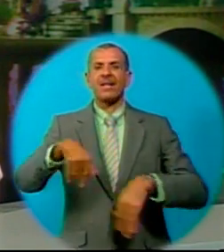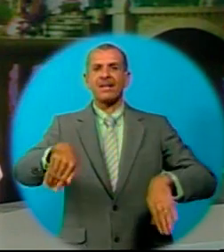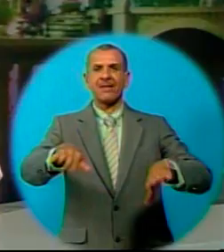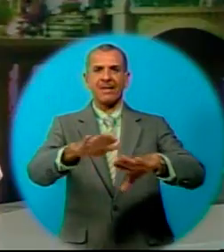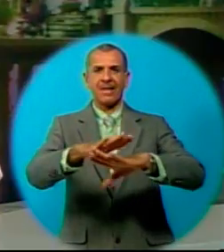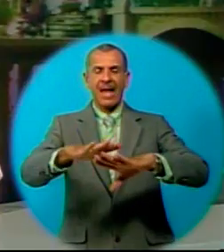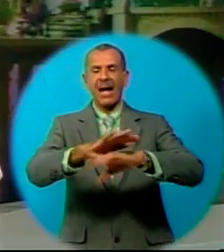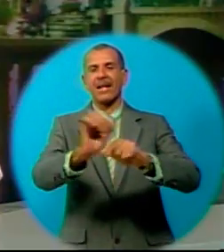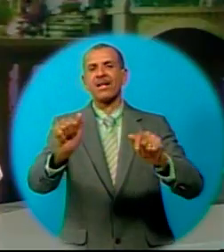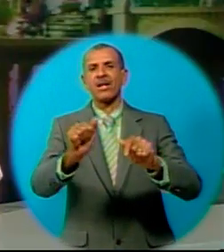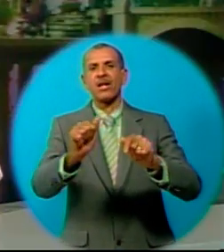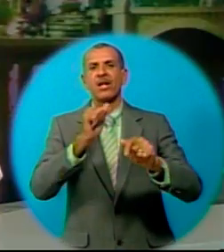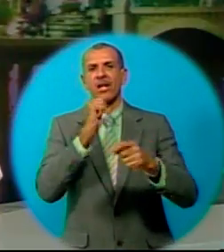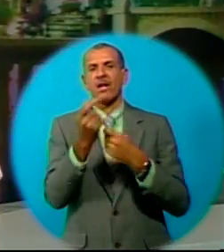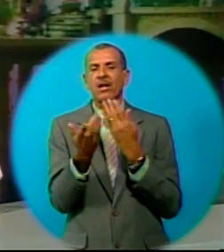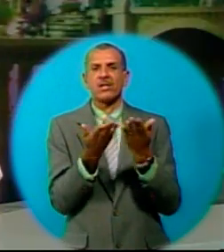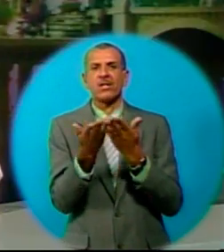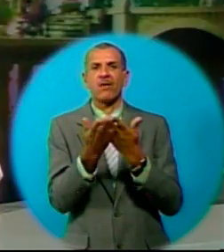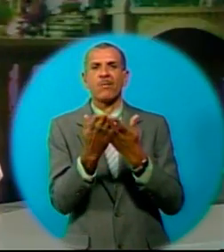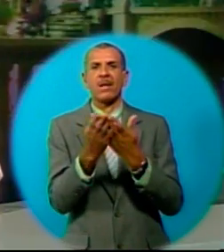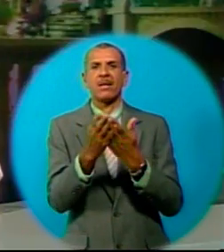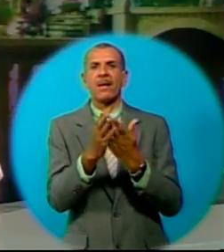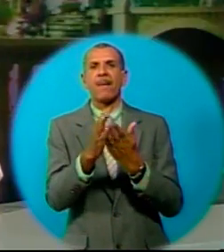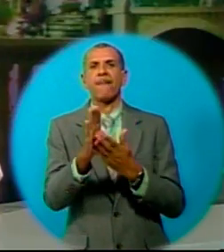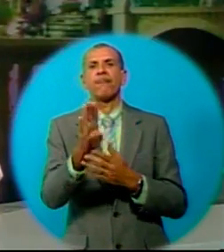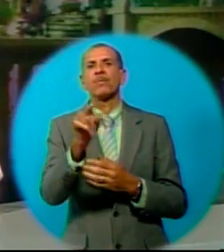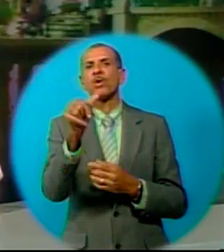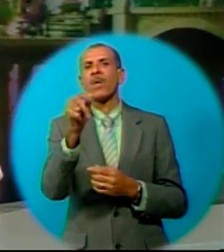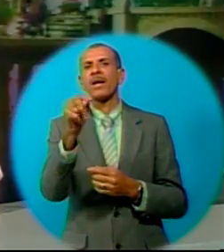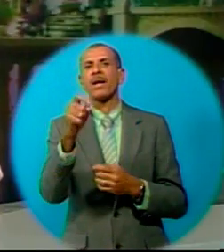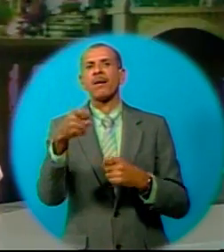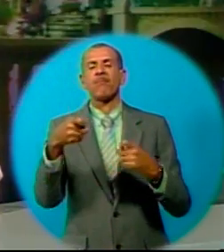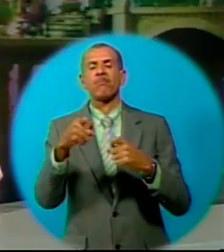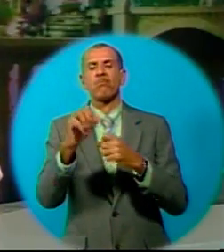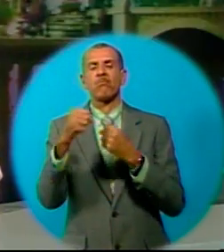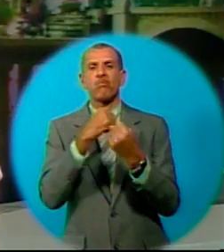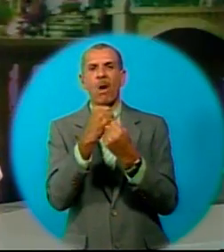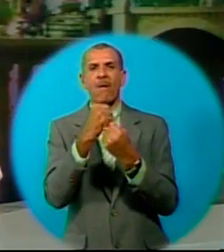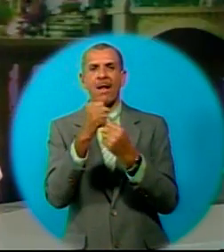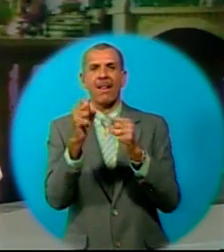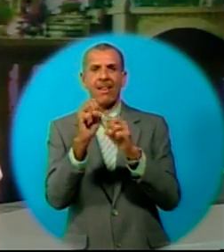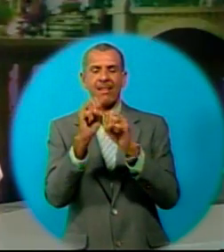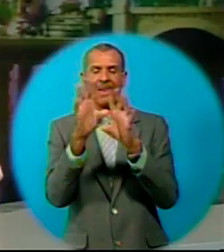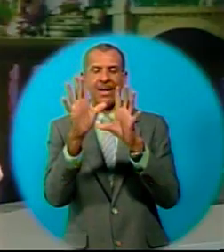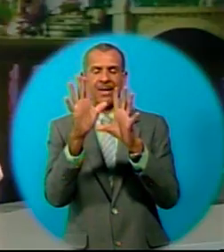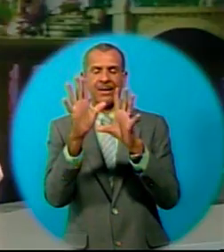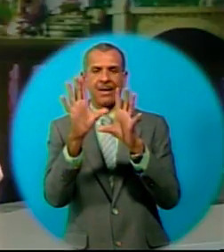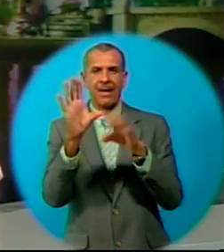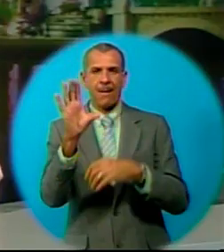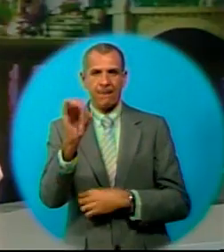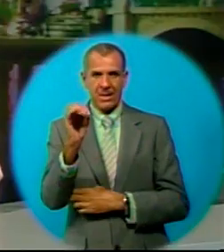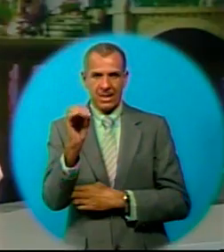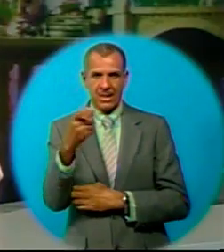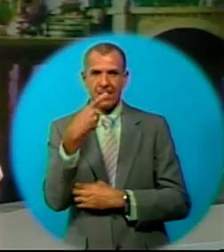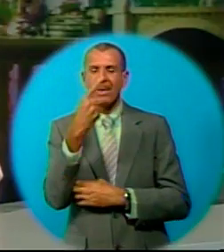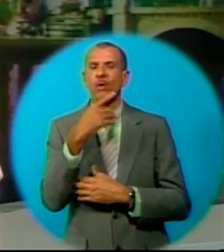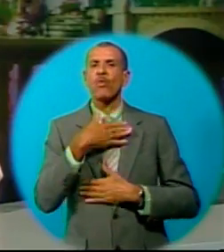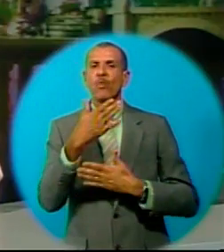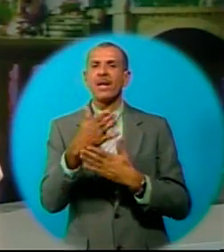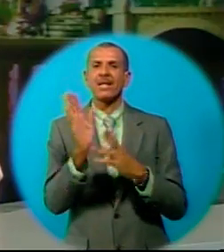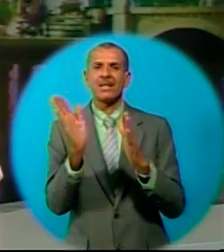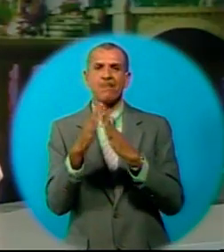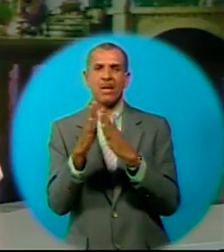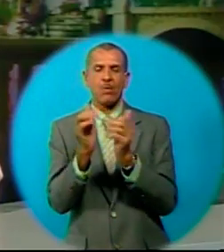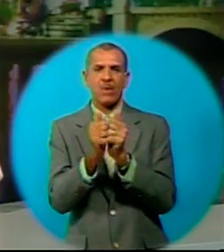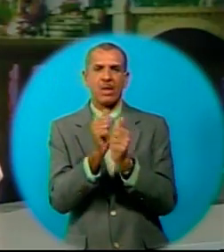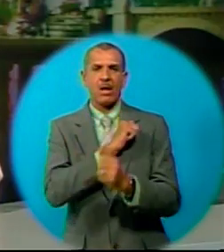by the Guyana Power and Light Company. DeFore said no talks have been held with the Guyana government, but the company is willing to meet with the